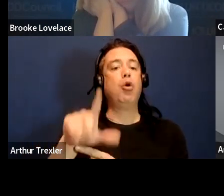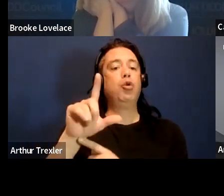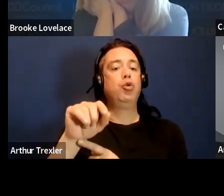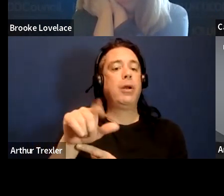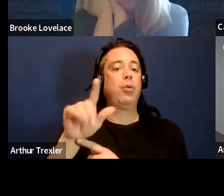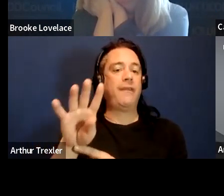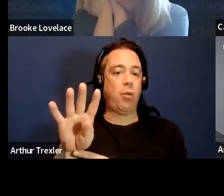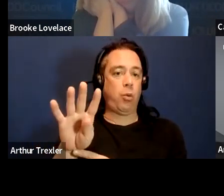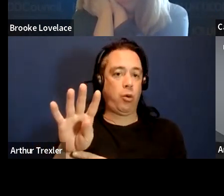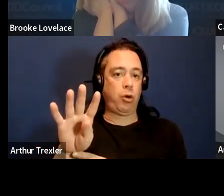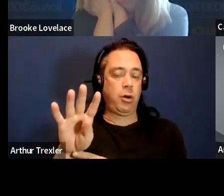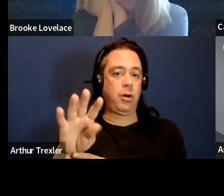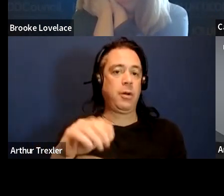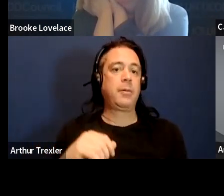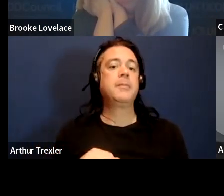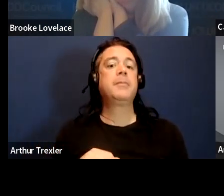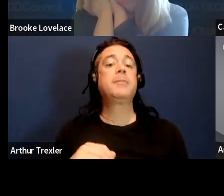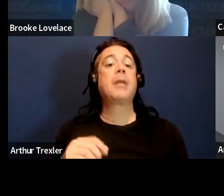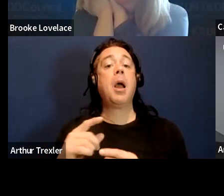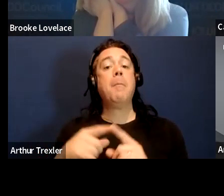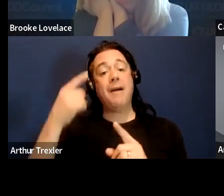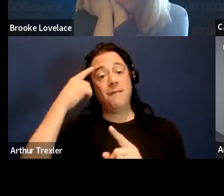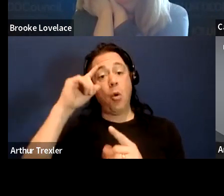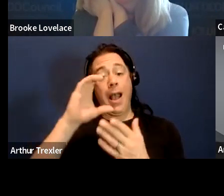2024. But in calendar year